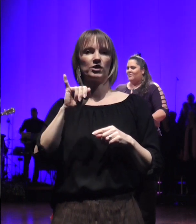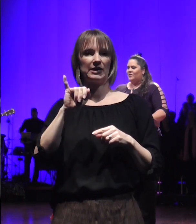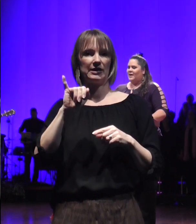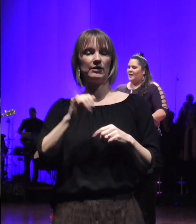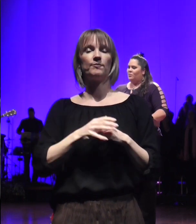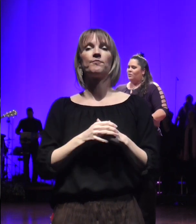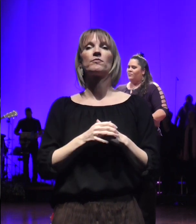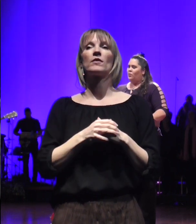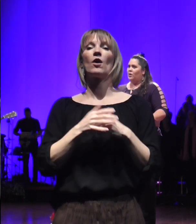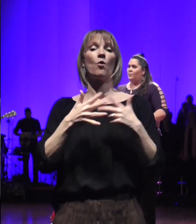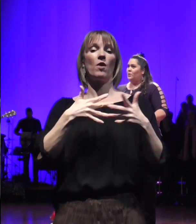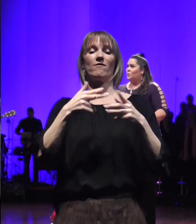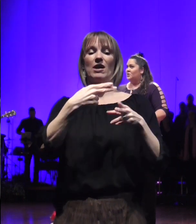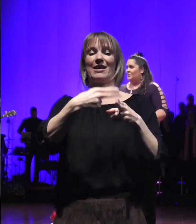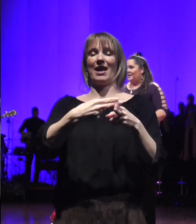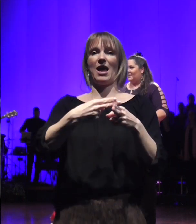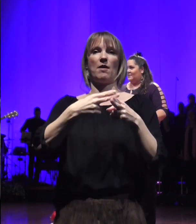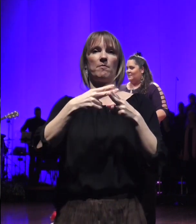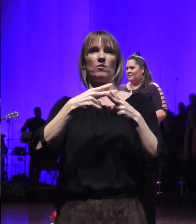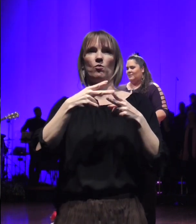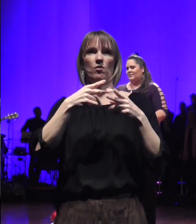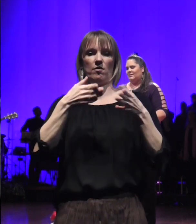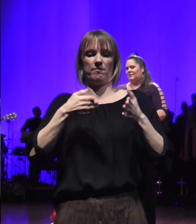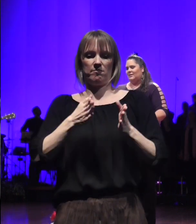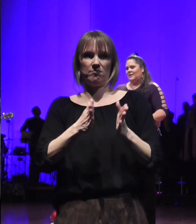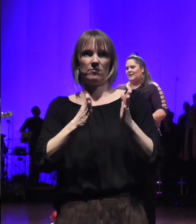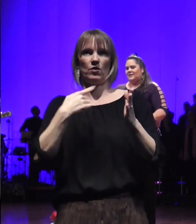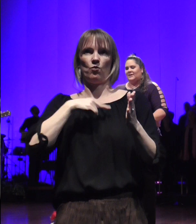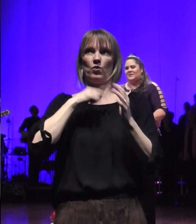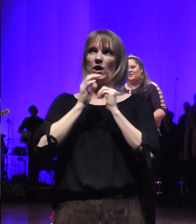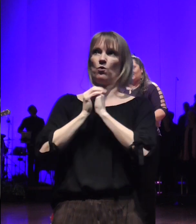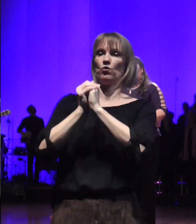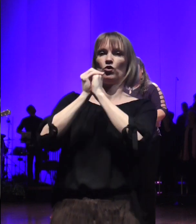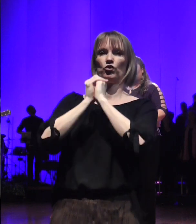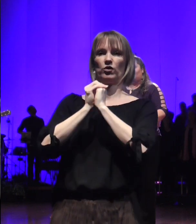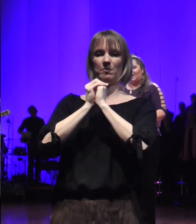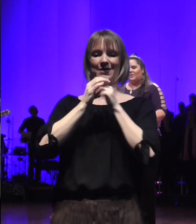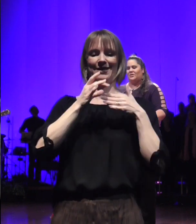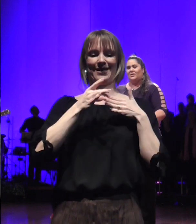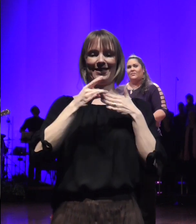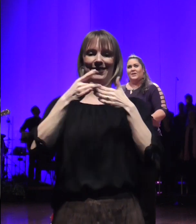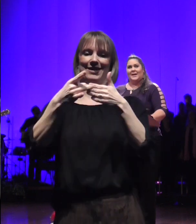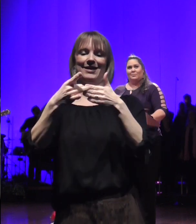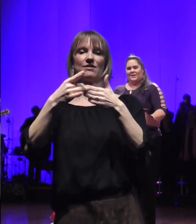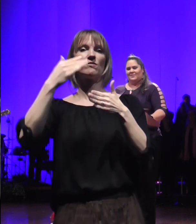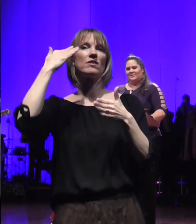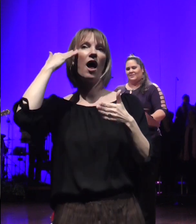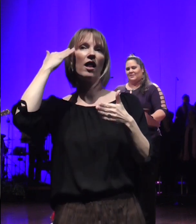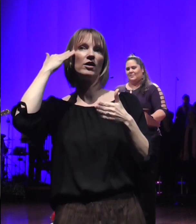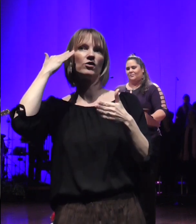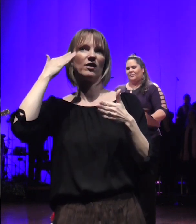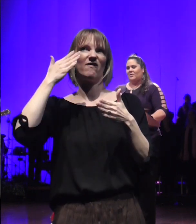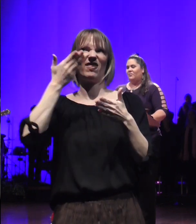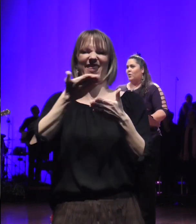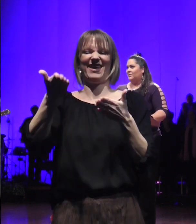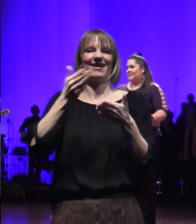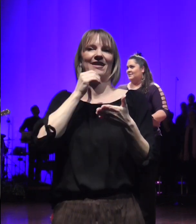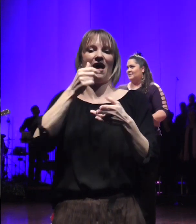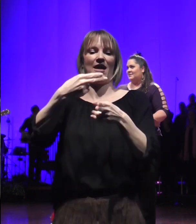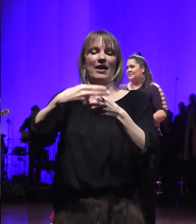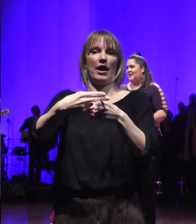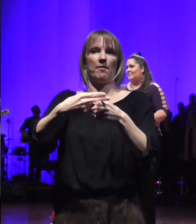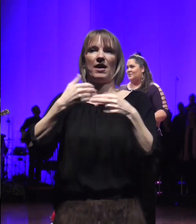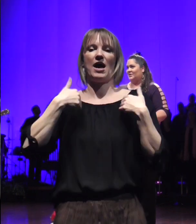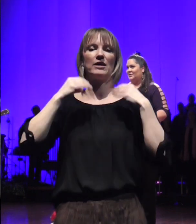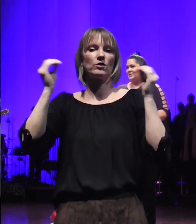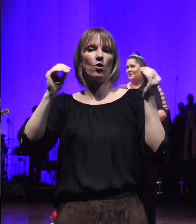under whatever name or form we worship it, it leads us onto knowledge of the nameless,